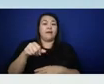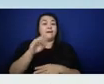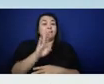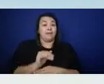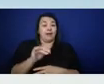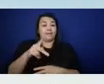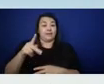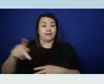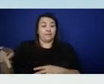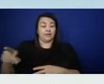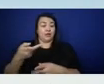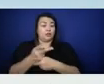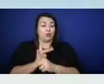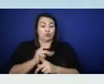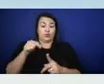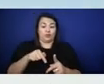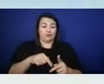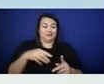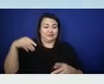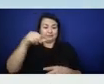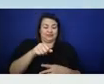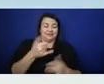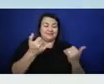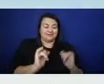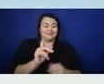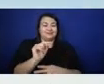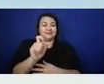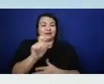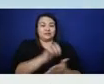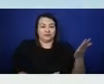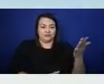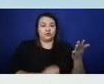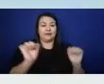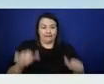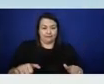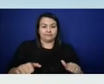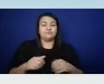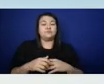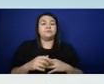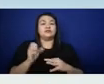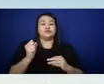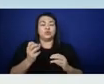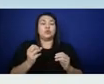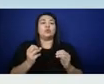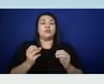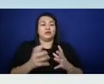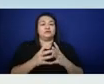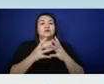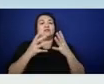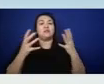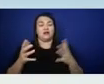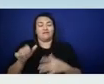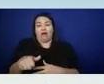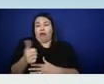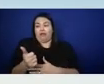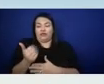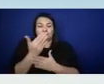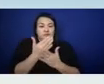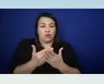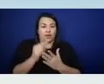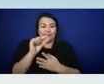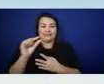program. One good thing that's happened recently is, of course, the deduction of expenses that are being